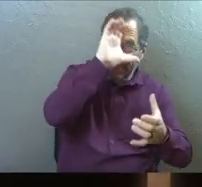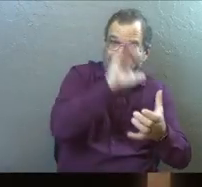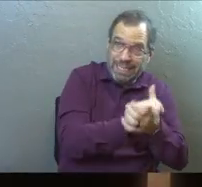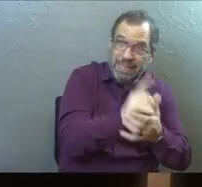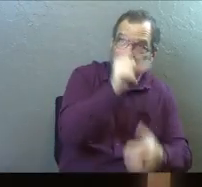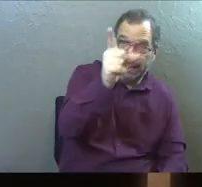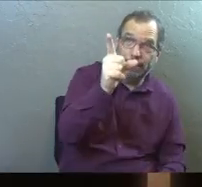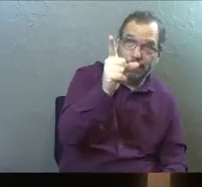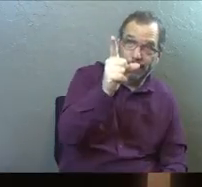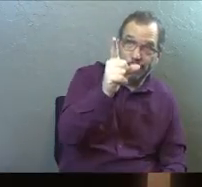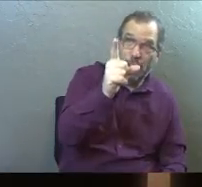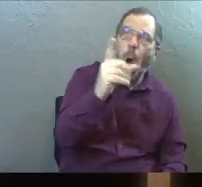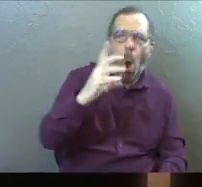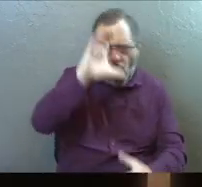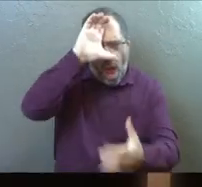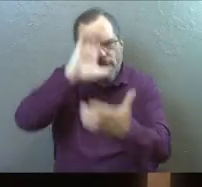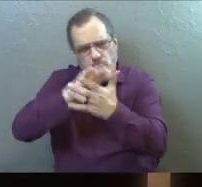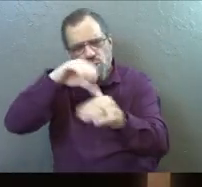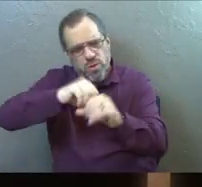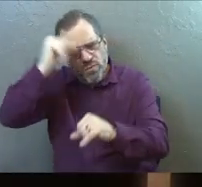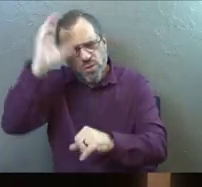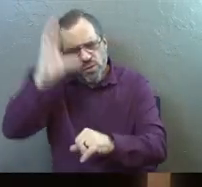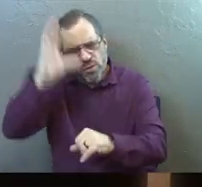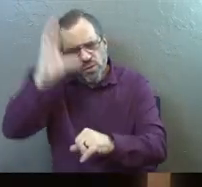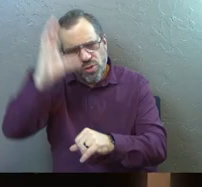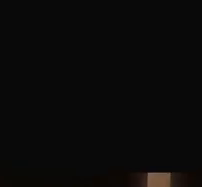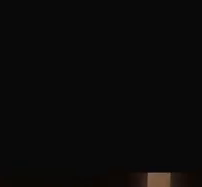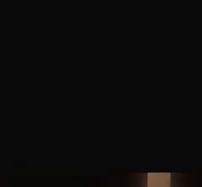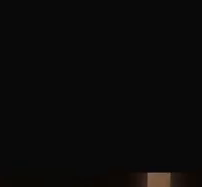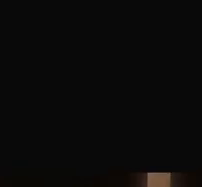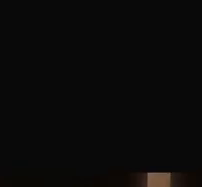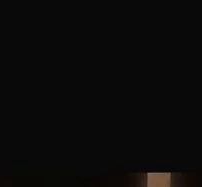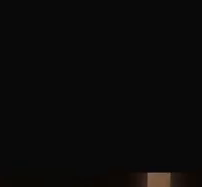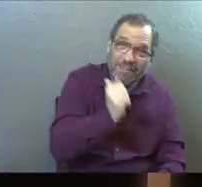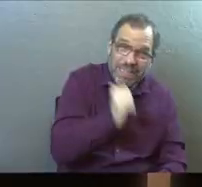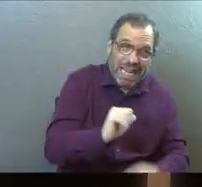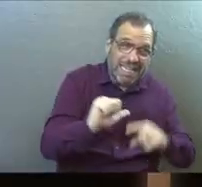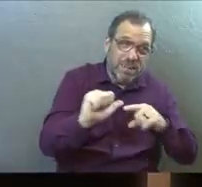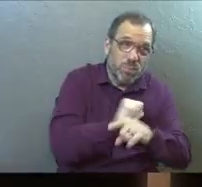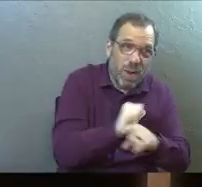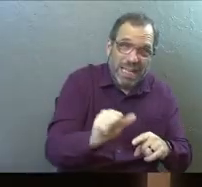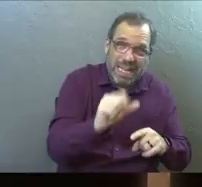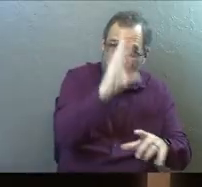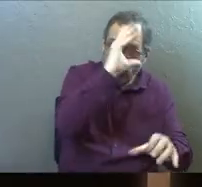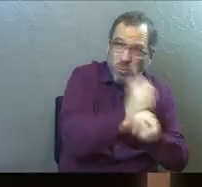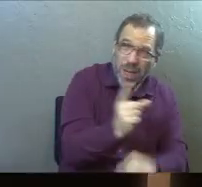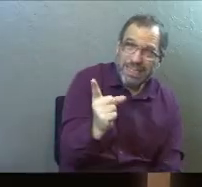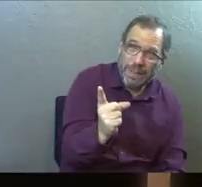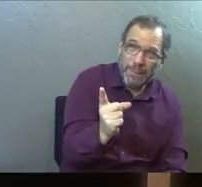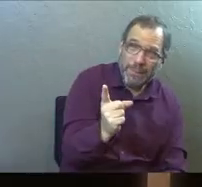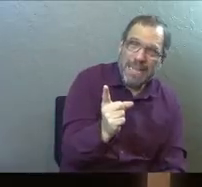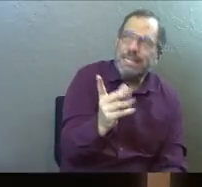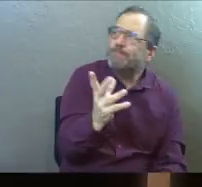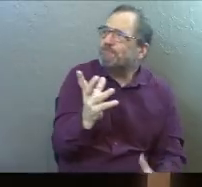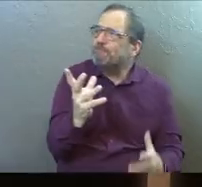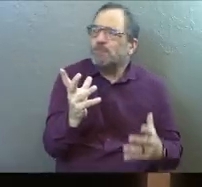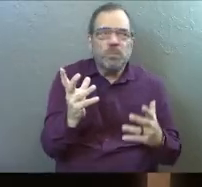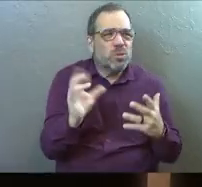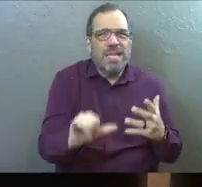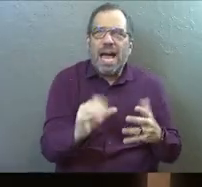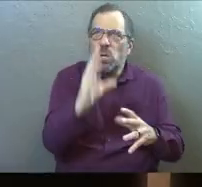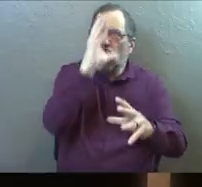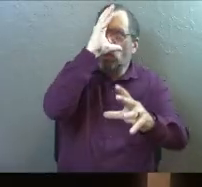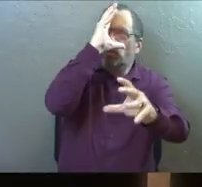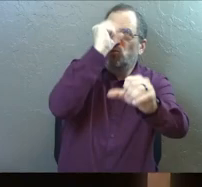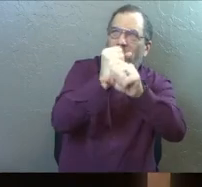God. To believe God in your day-to-day life and actually act like you trust him. To act like you